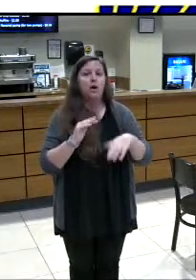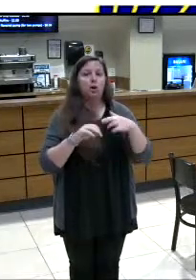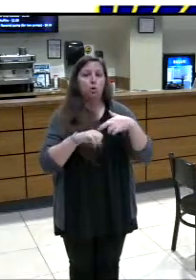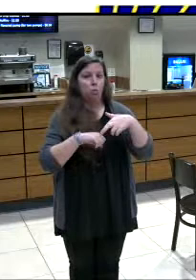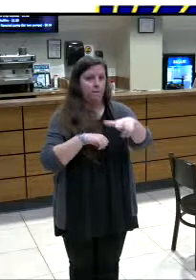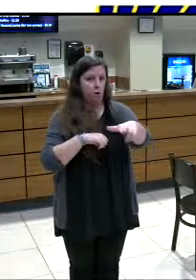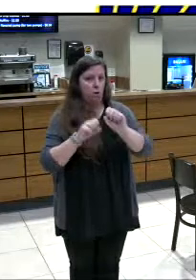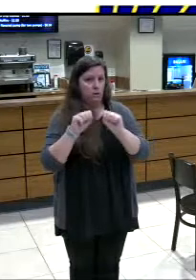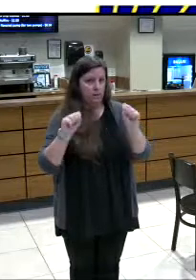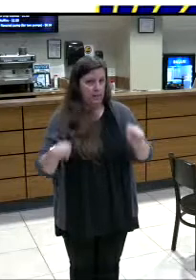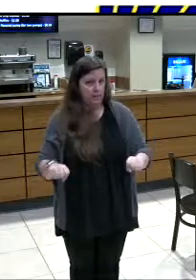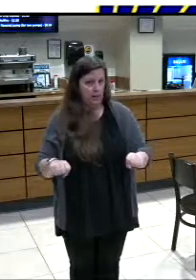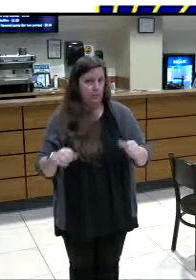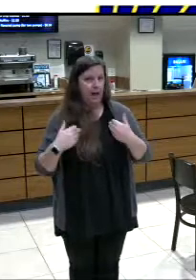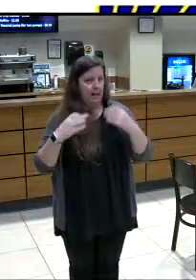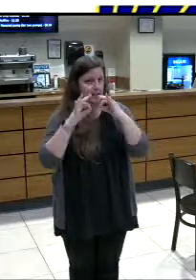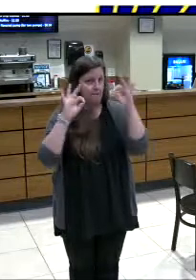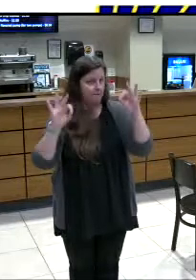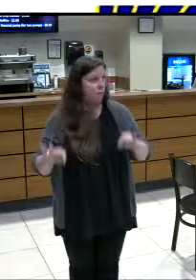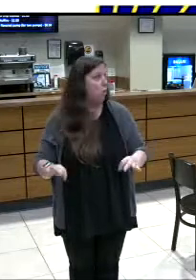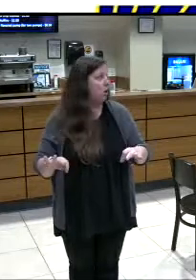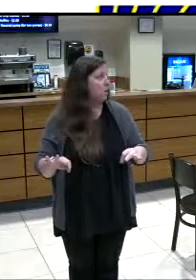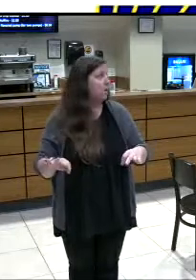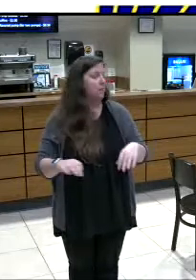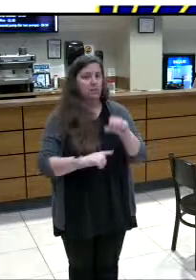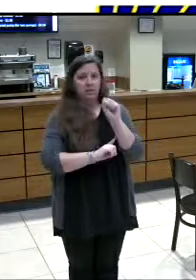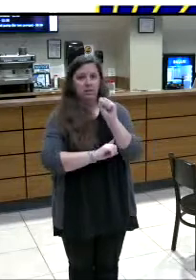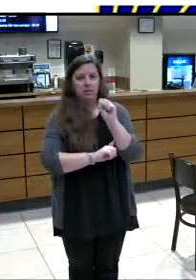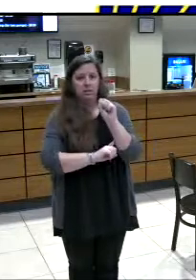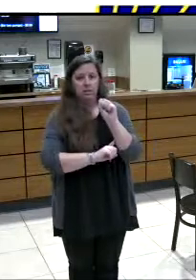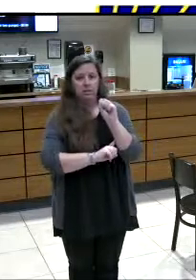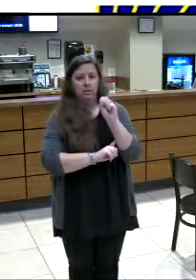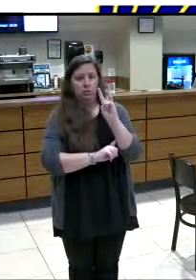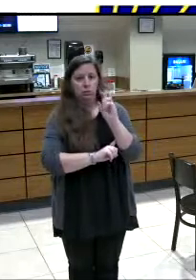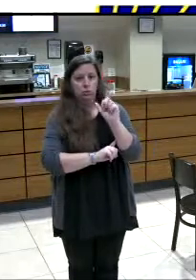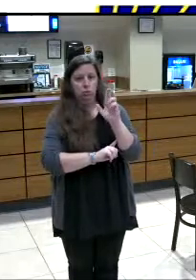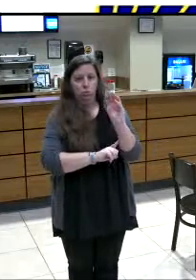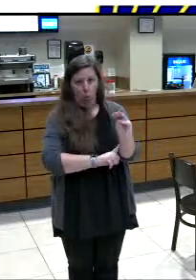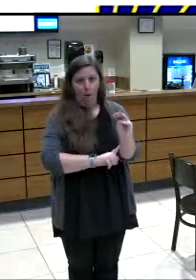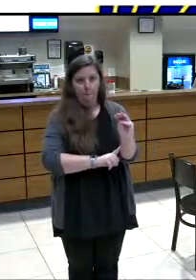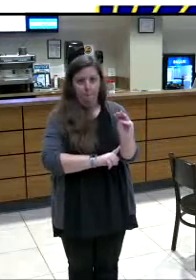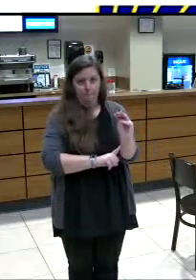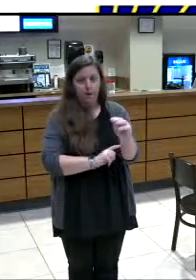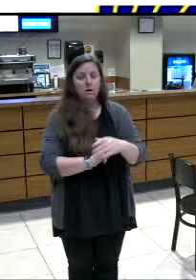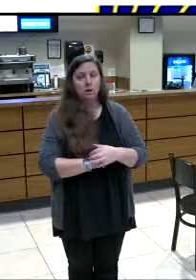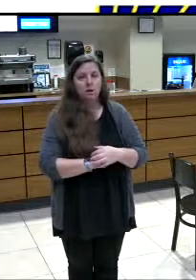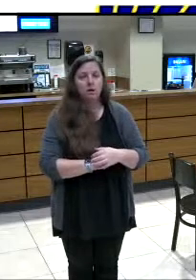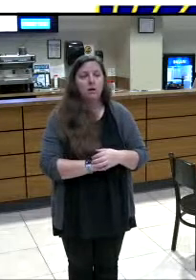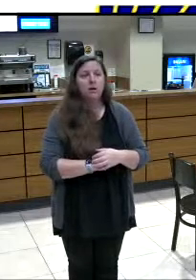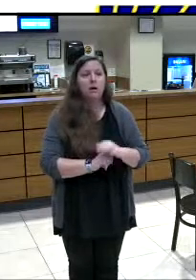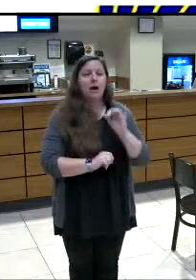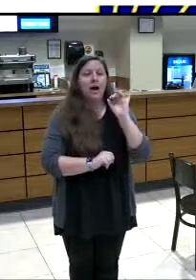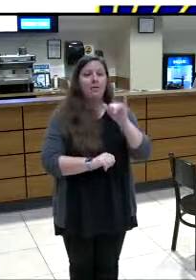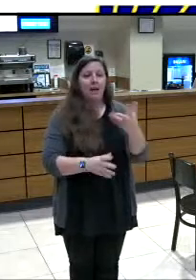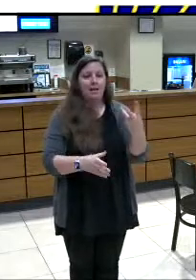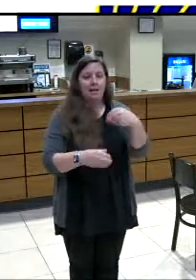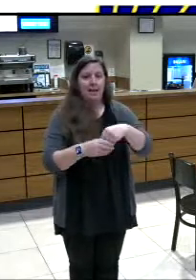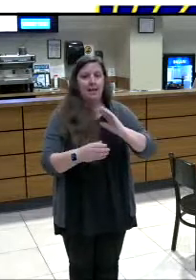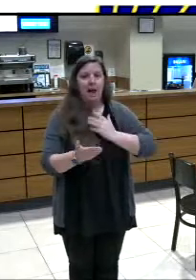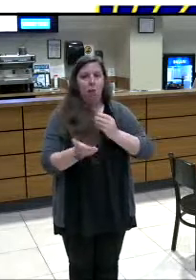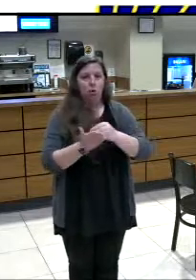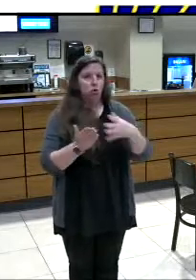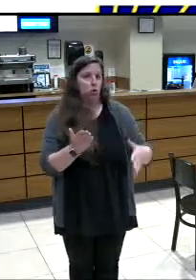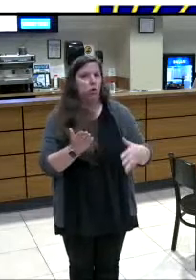to as SWARM, and it stands for Social Work Activity and Referral Module. So this is embedded within our student information system,